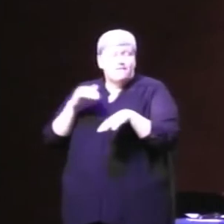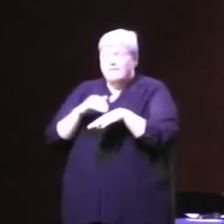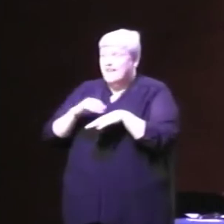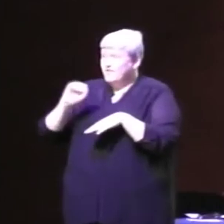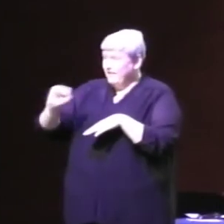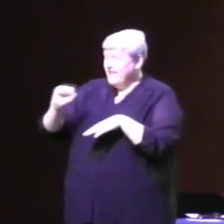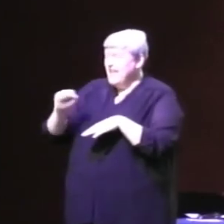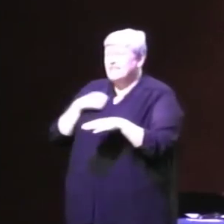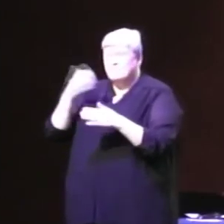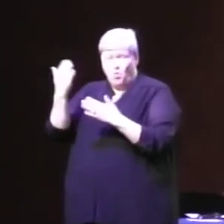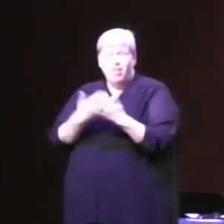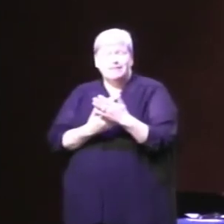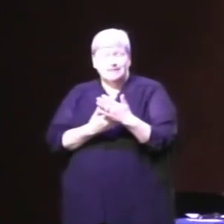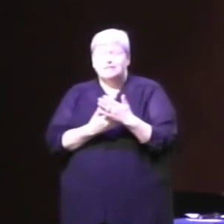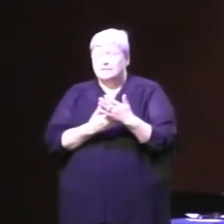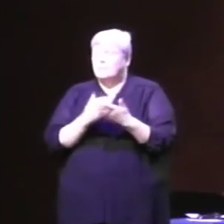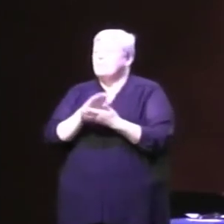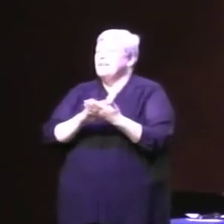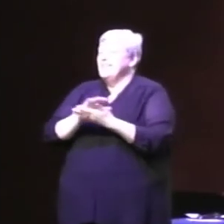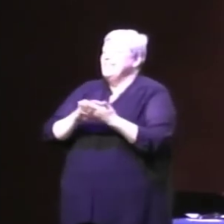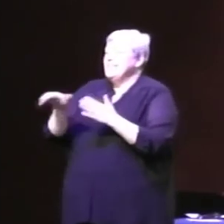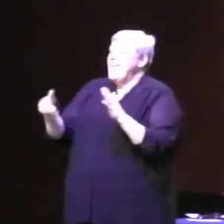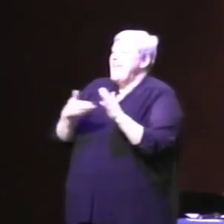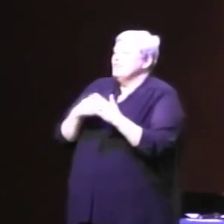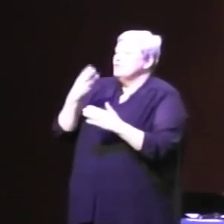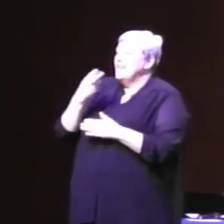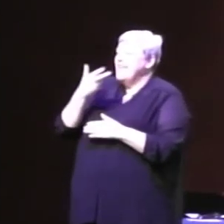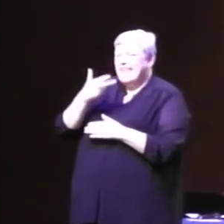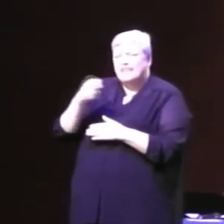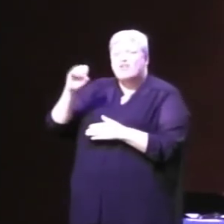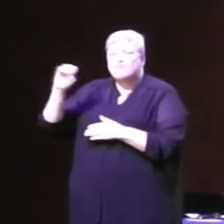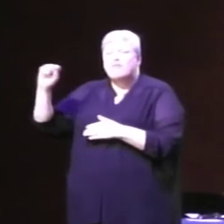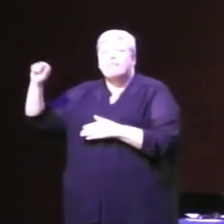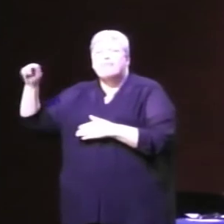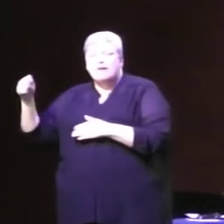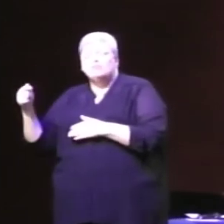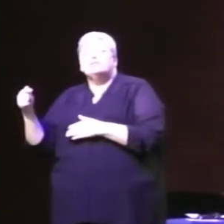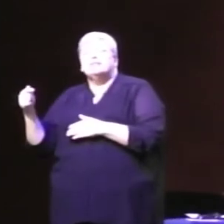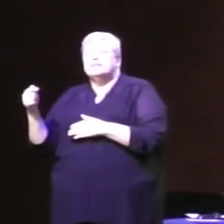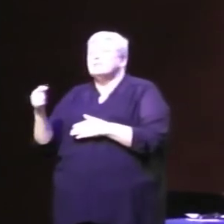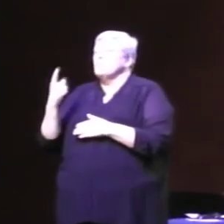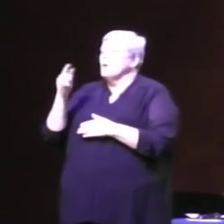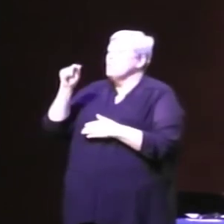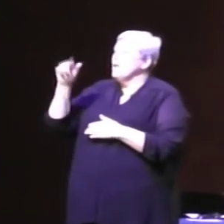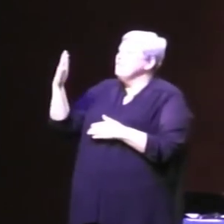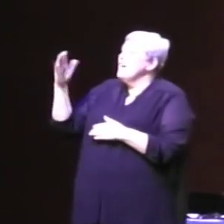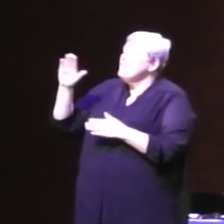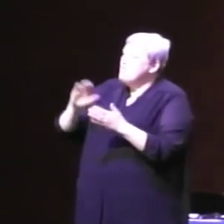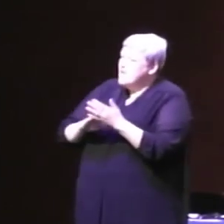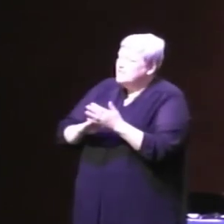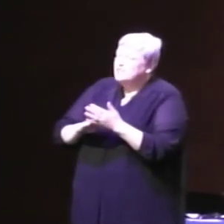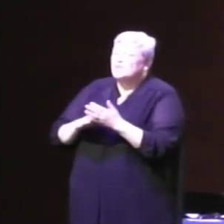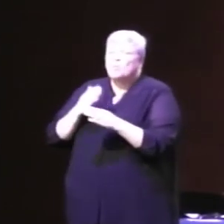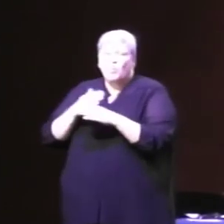fiscal policy is that there will be an additional 800,000 children and an additional 1.5 million working age